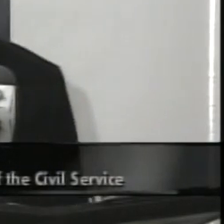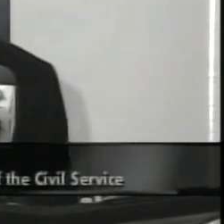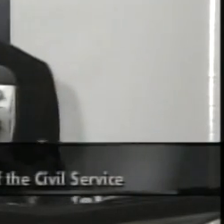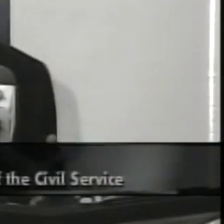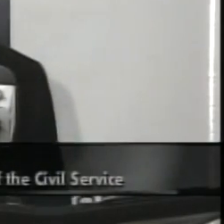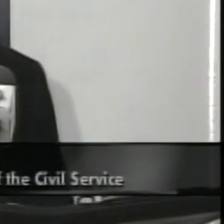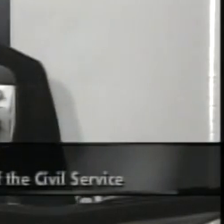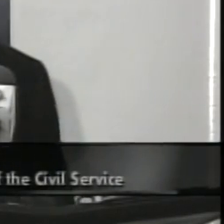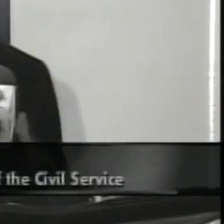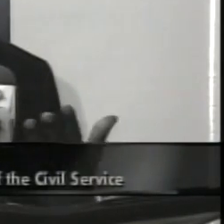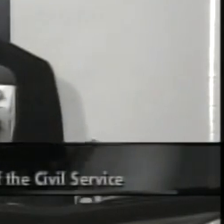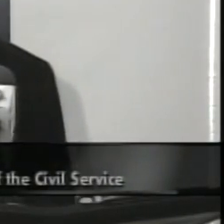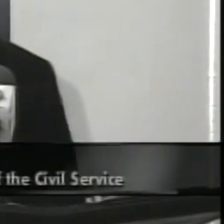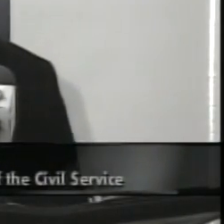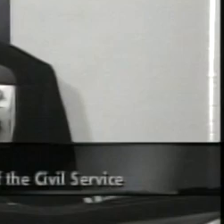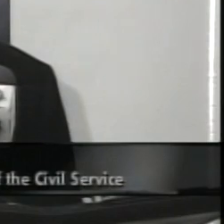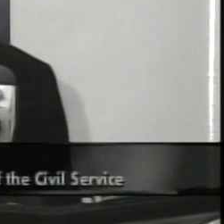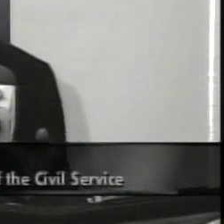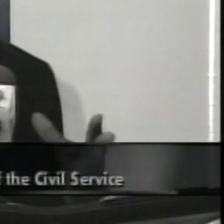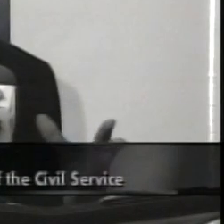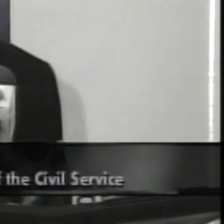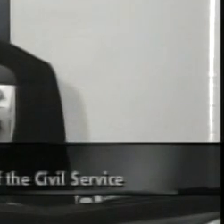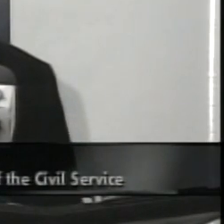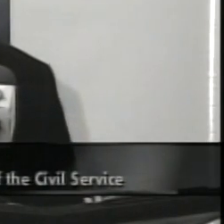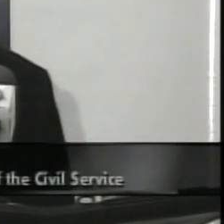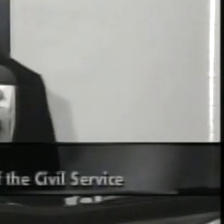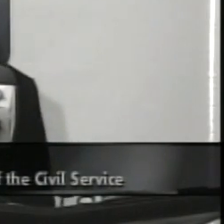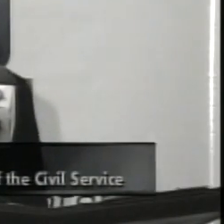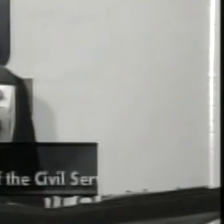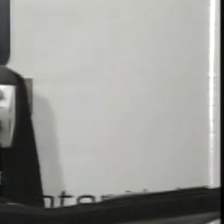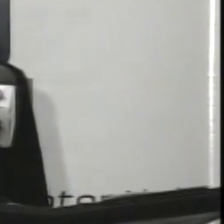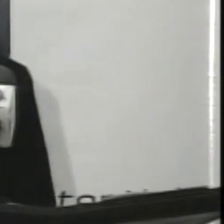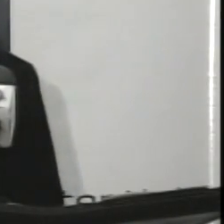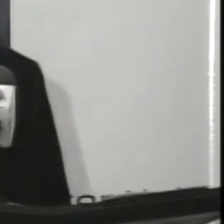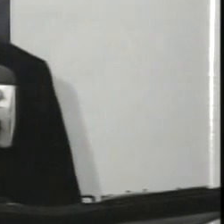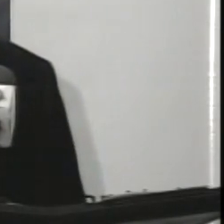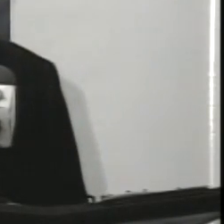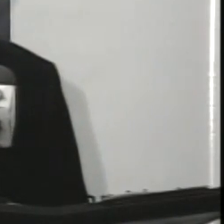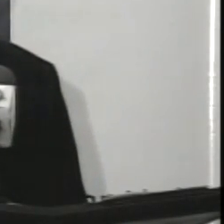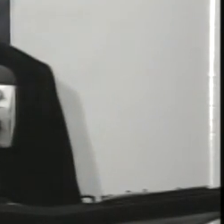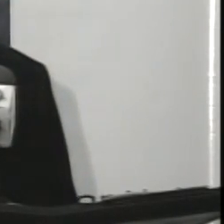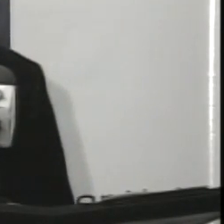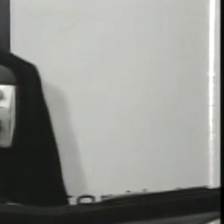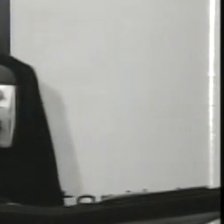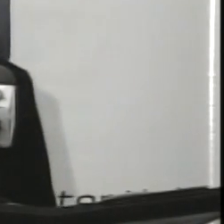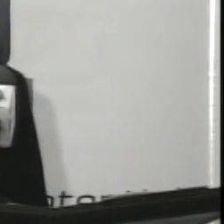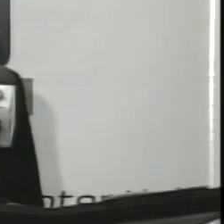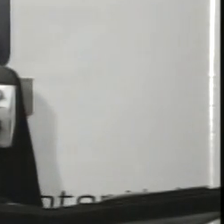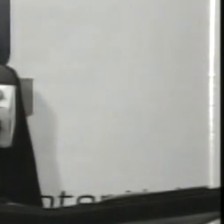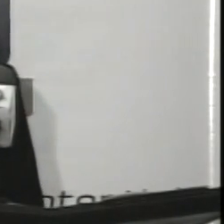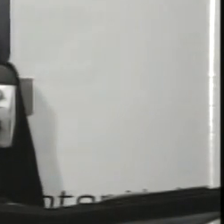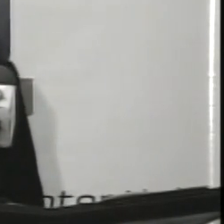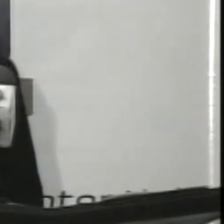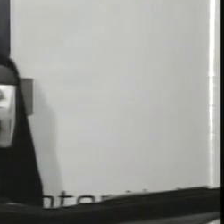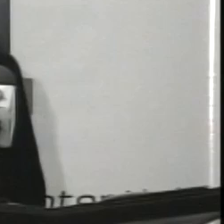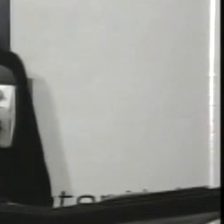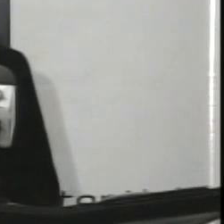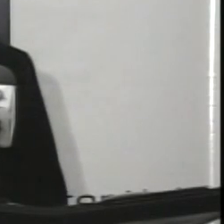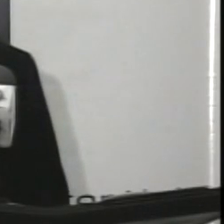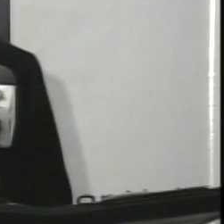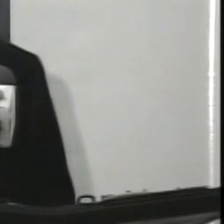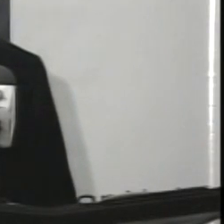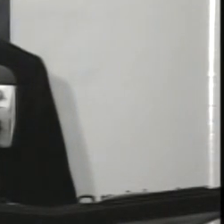hoping that this would continue to develop. We know that telephony has certain features that we'll probably be able to do some kind